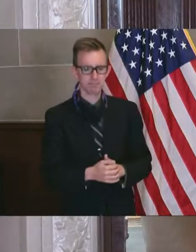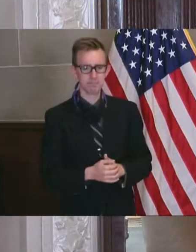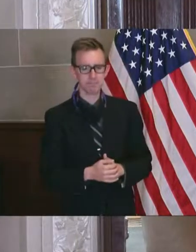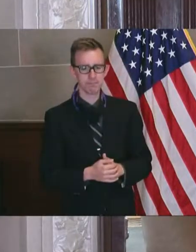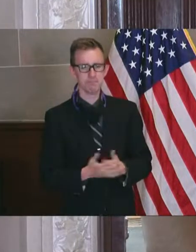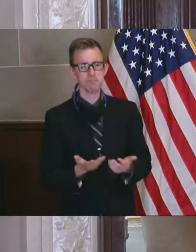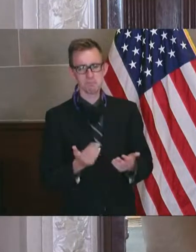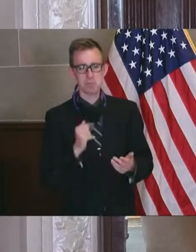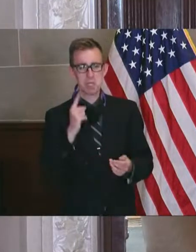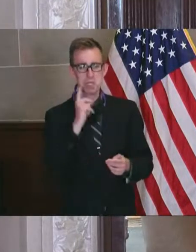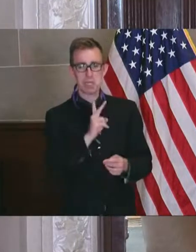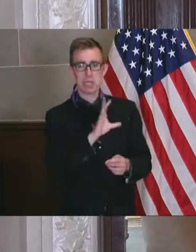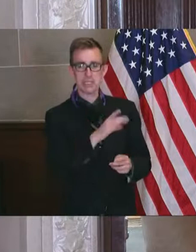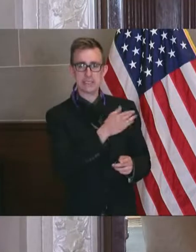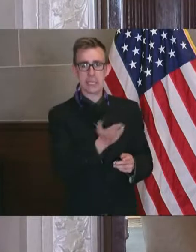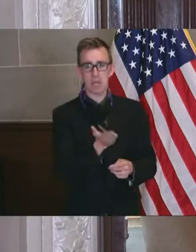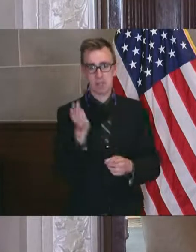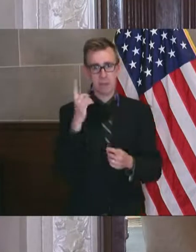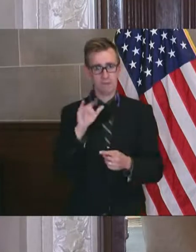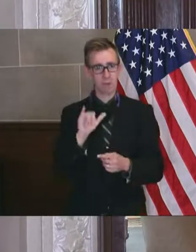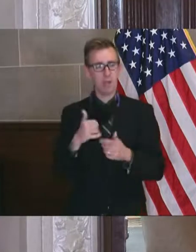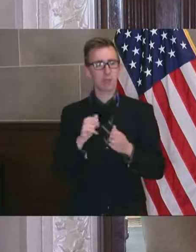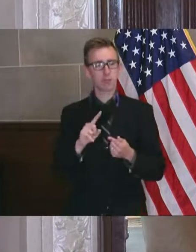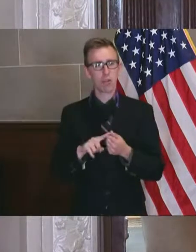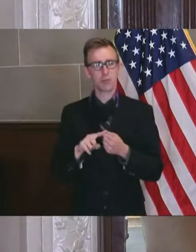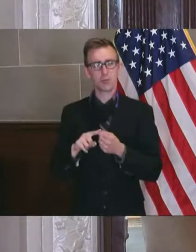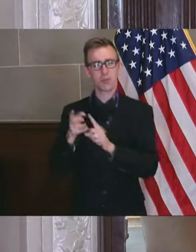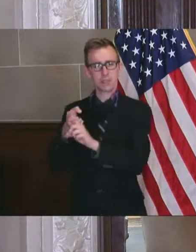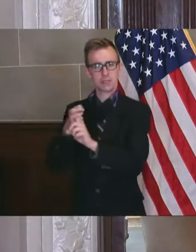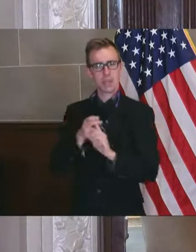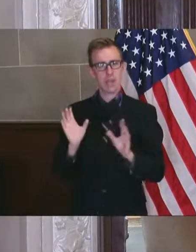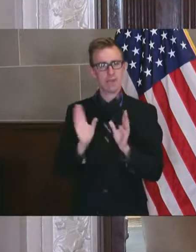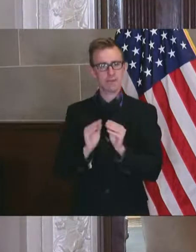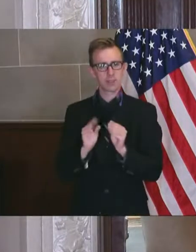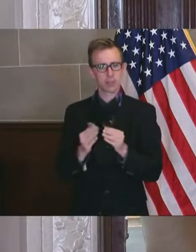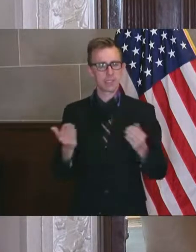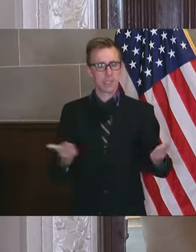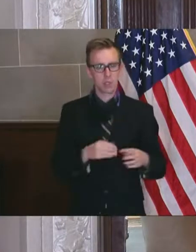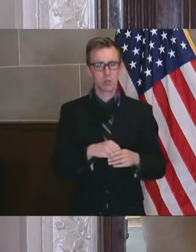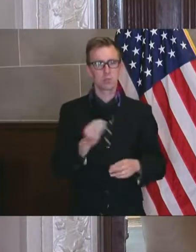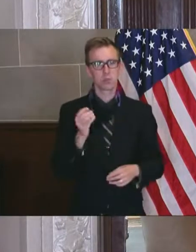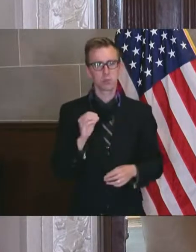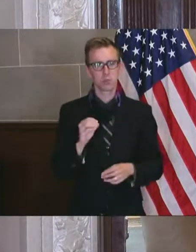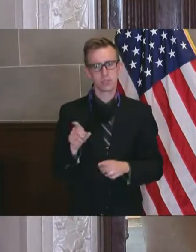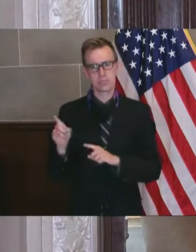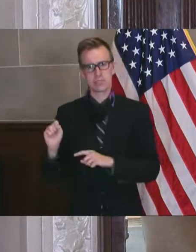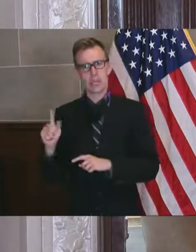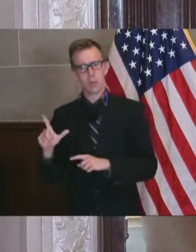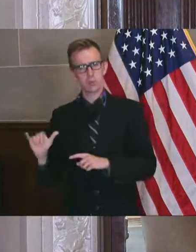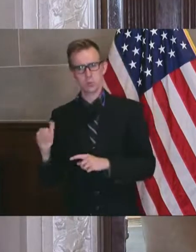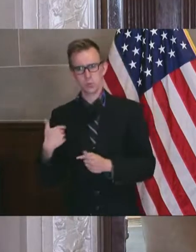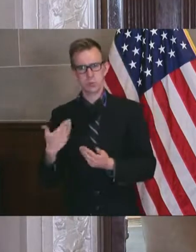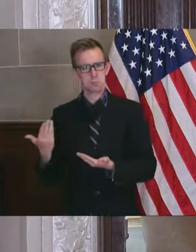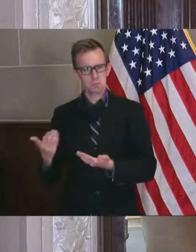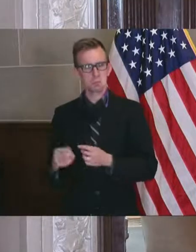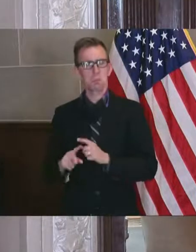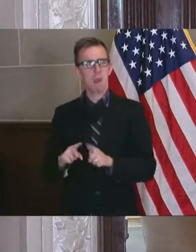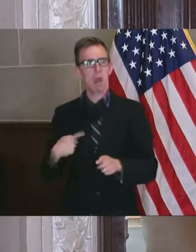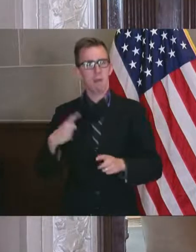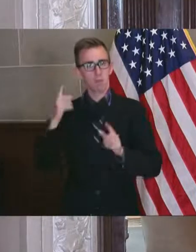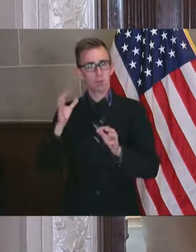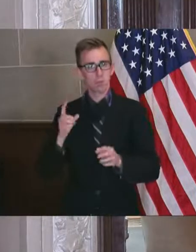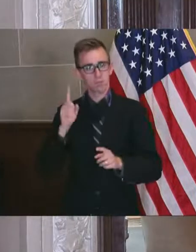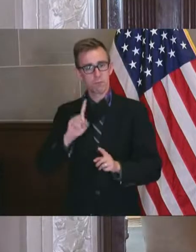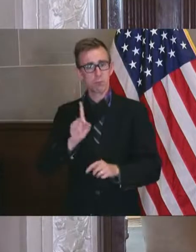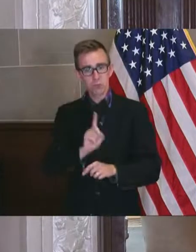be careful, but I think Kansas City actually applied for that or tried to get that convention to be here in Missouri. I think either they're St. Louis, but I'm not for sure about